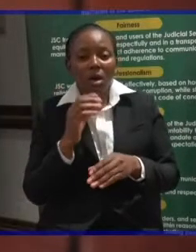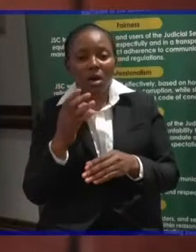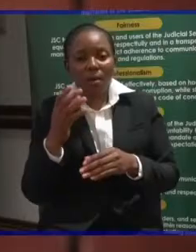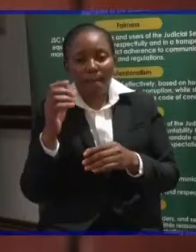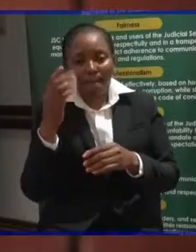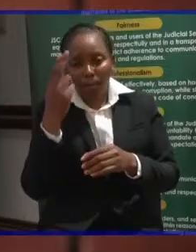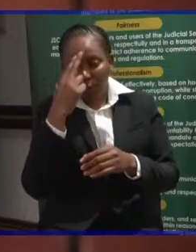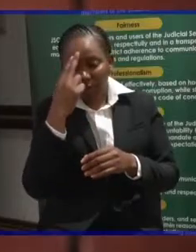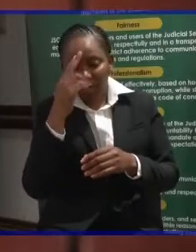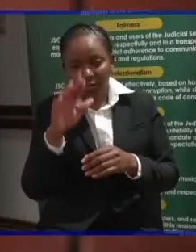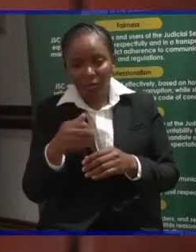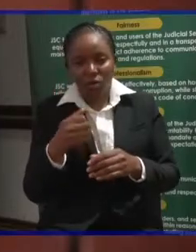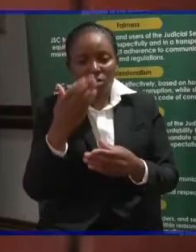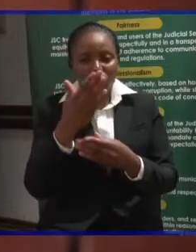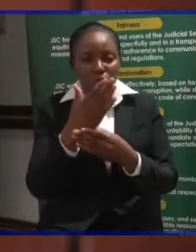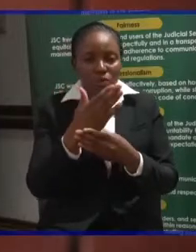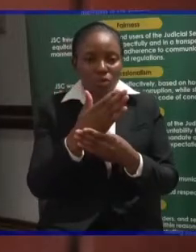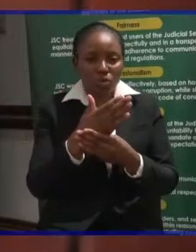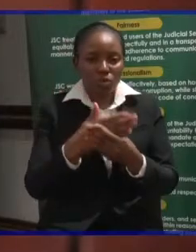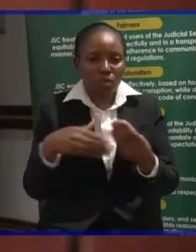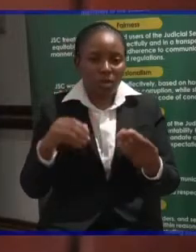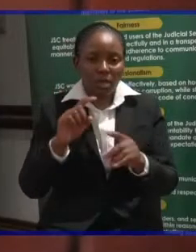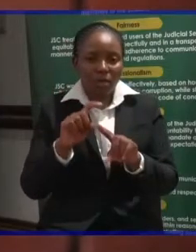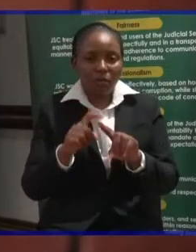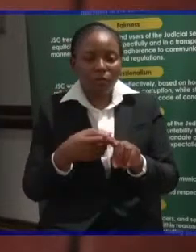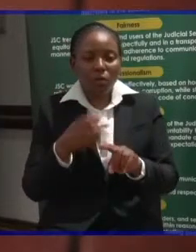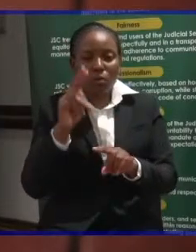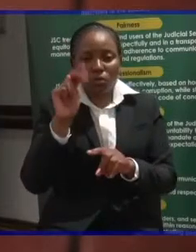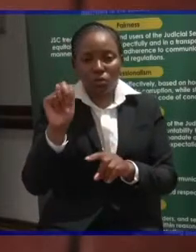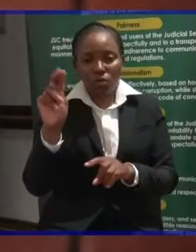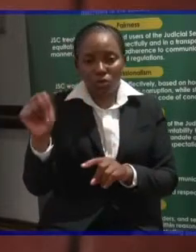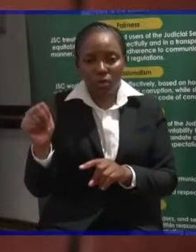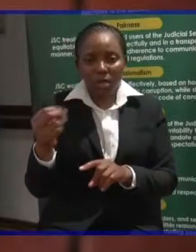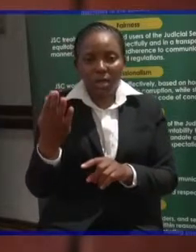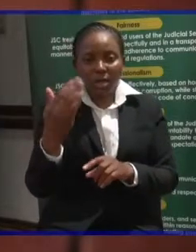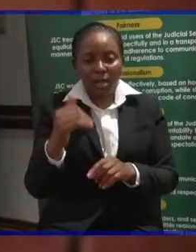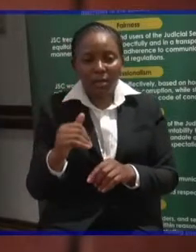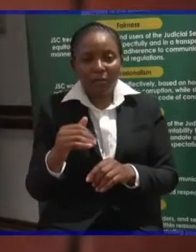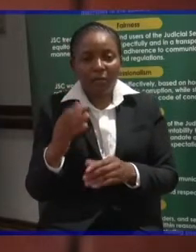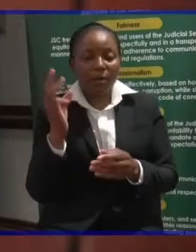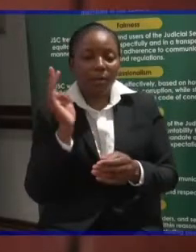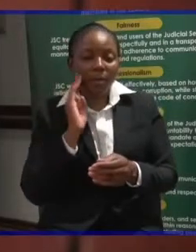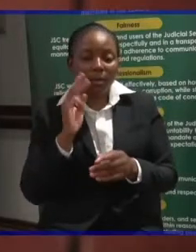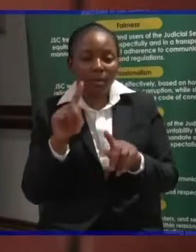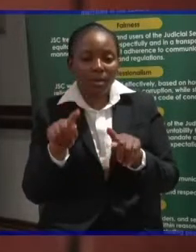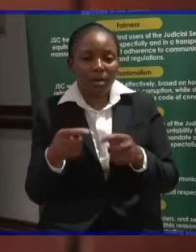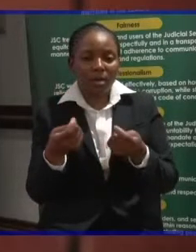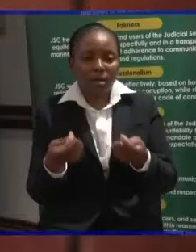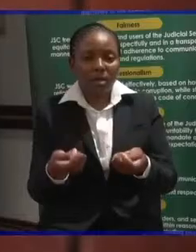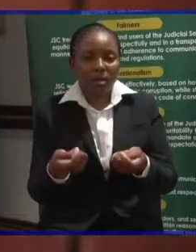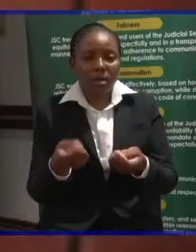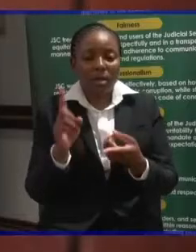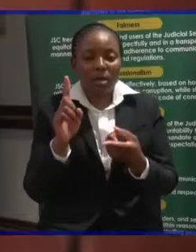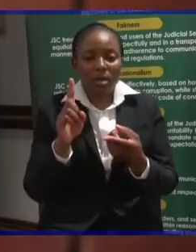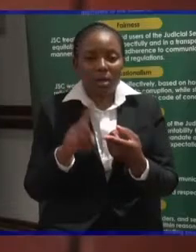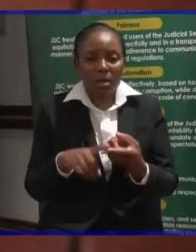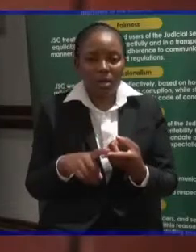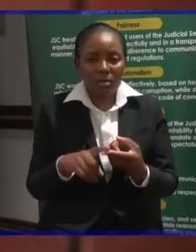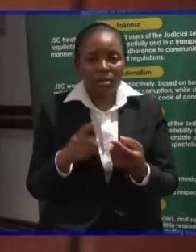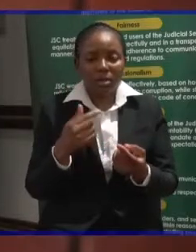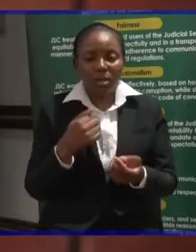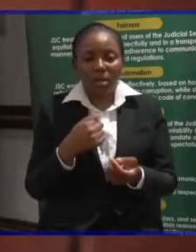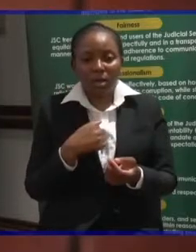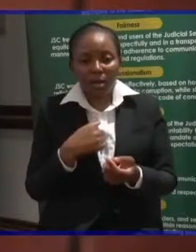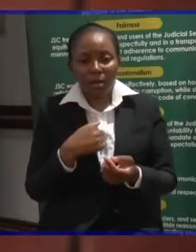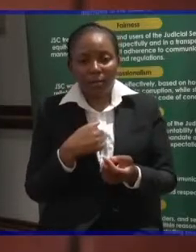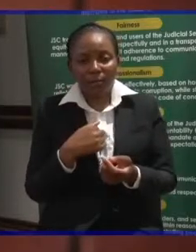possession of, he had been stolen from Norton. So they brought the docket again. And I